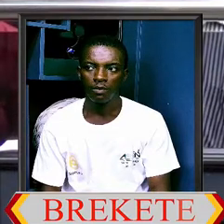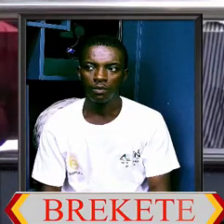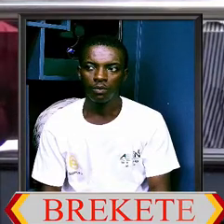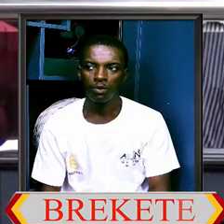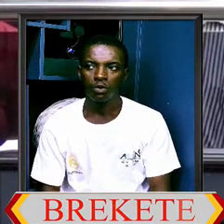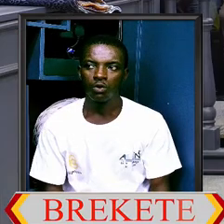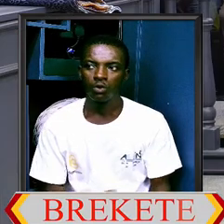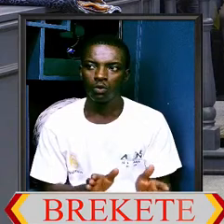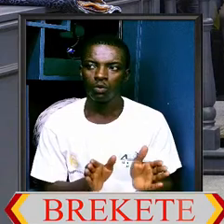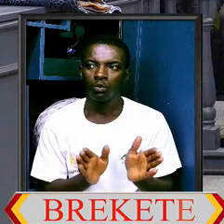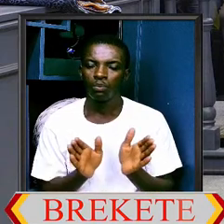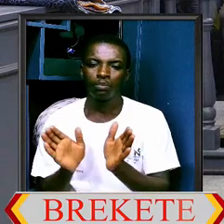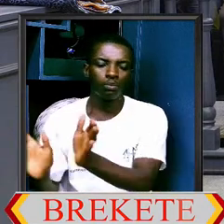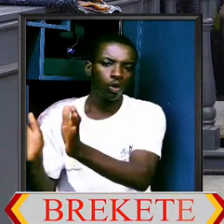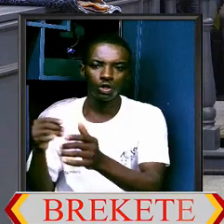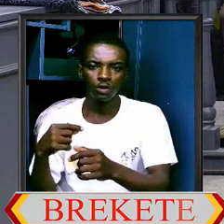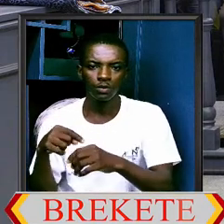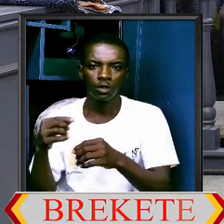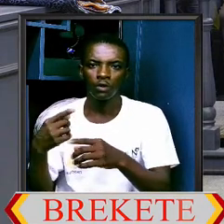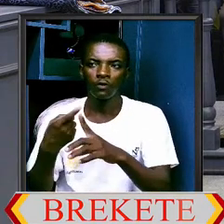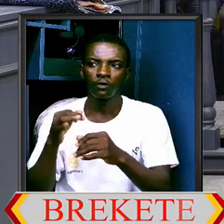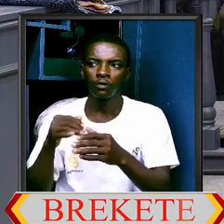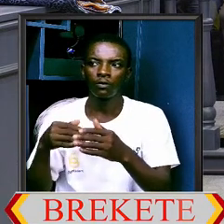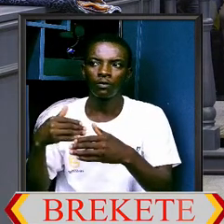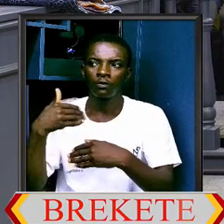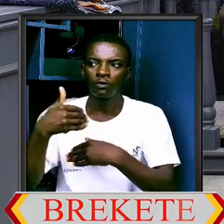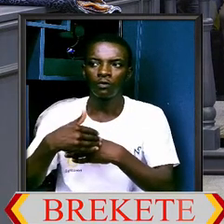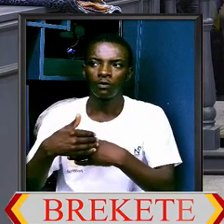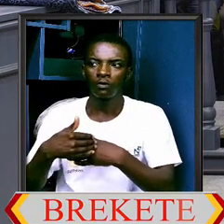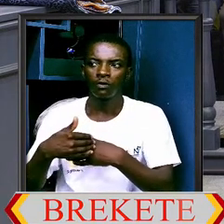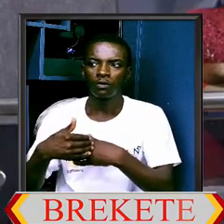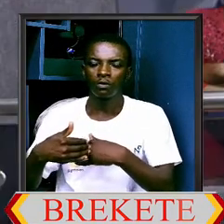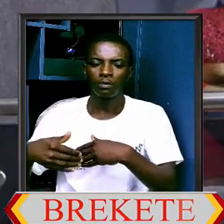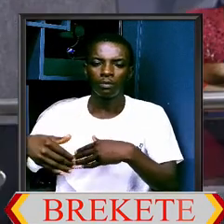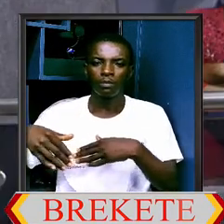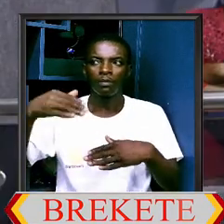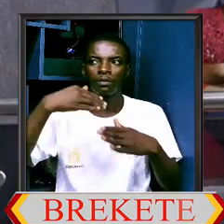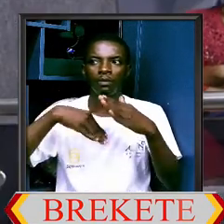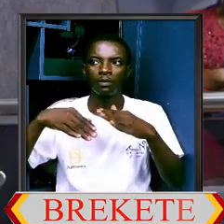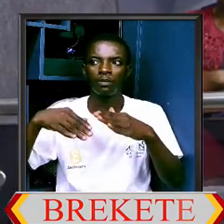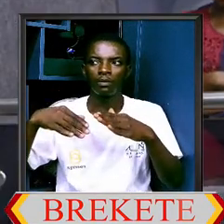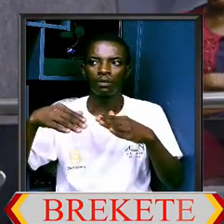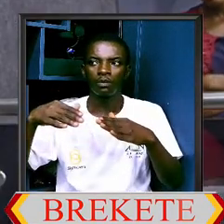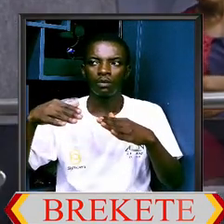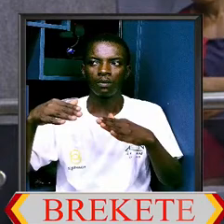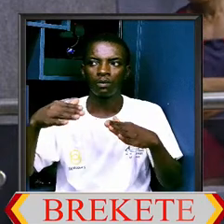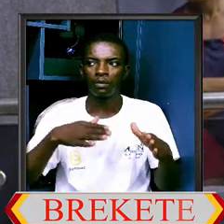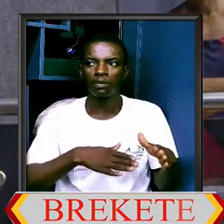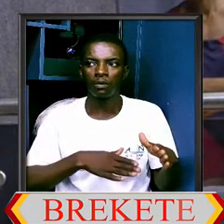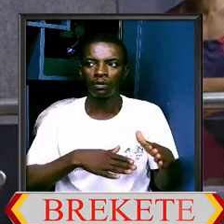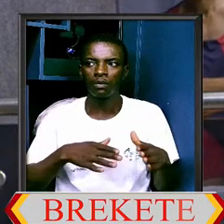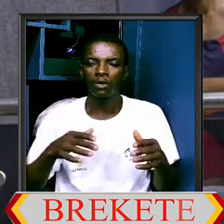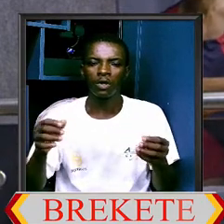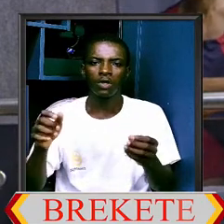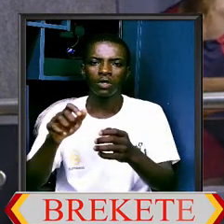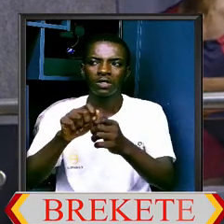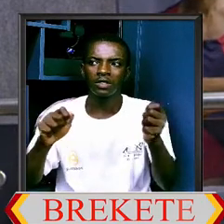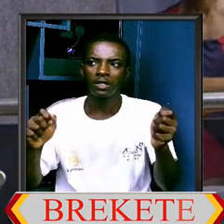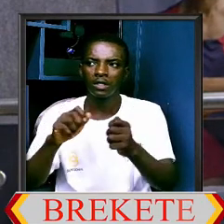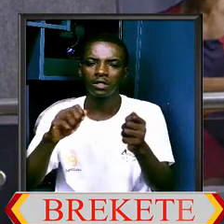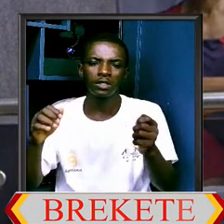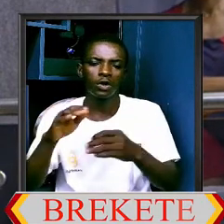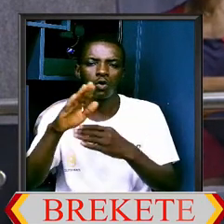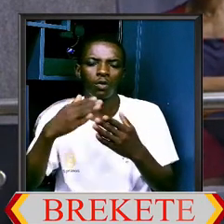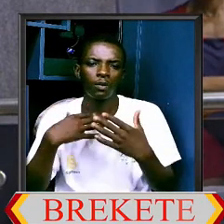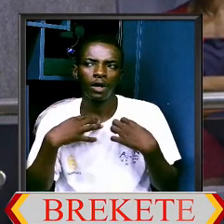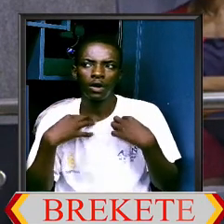Then I push me between front and back seats and lie down the pieces of my clothes on my